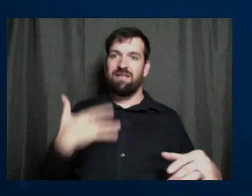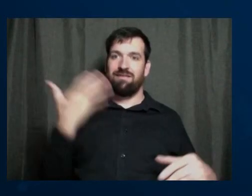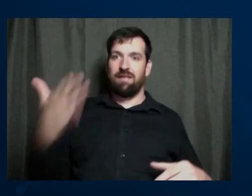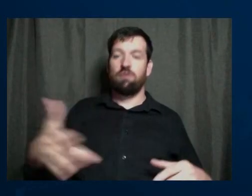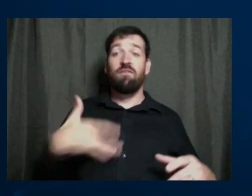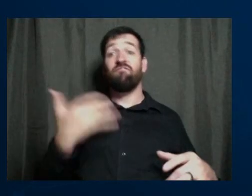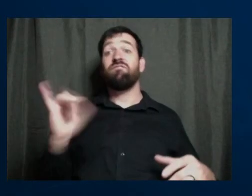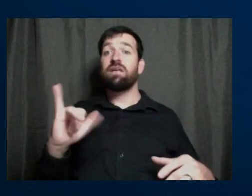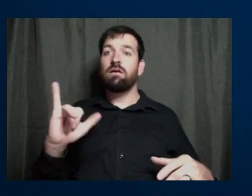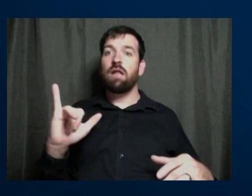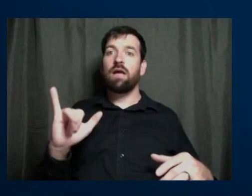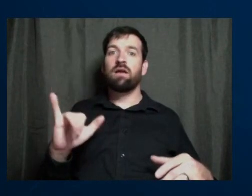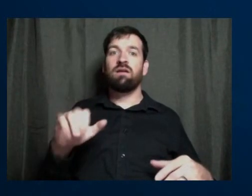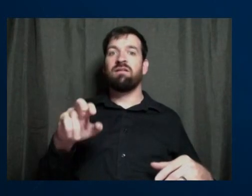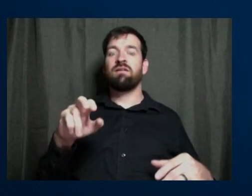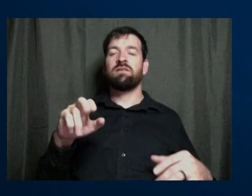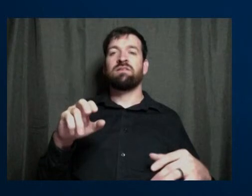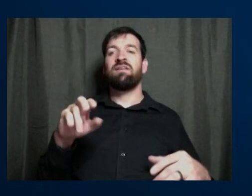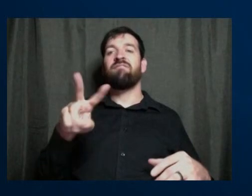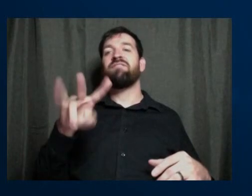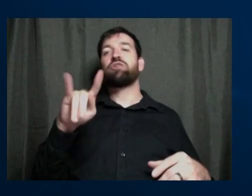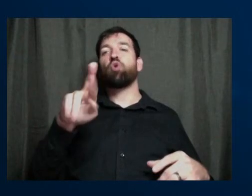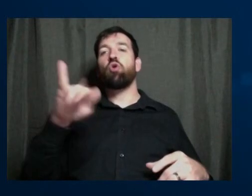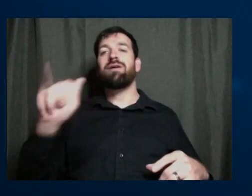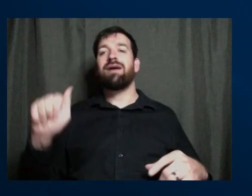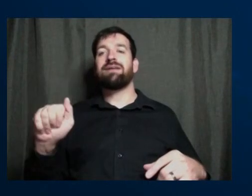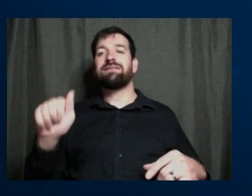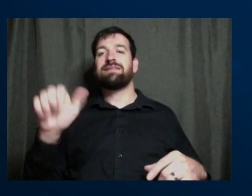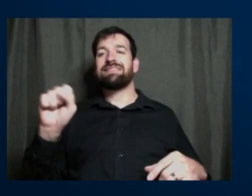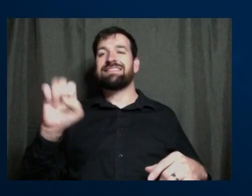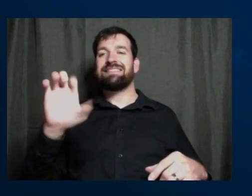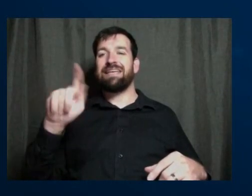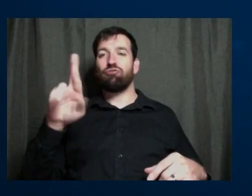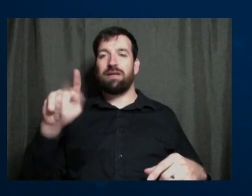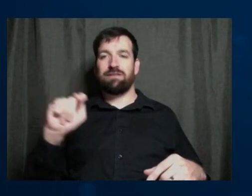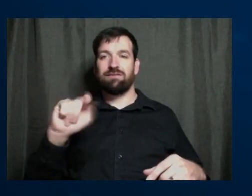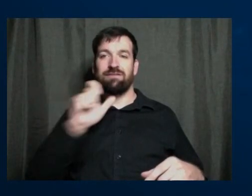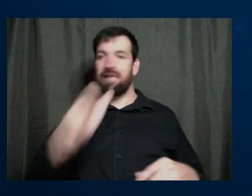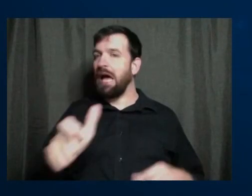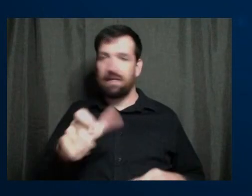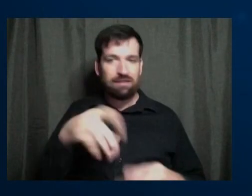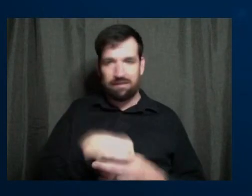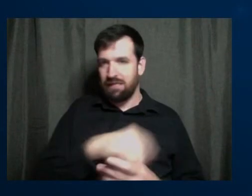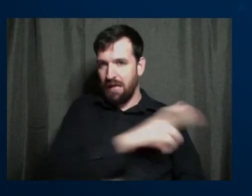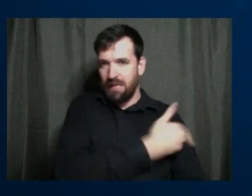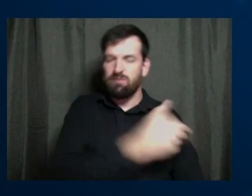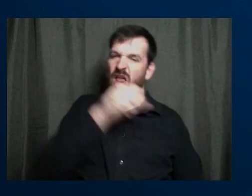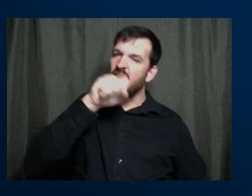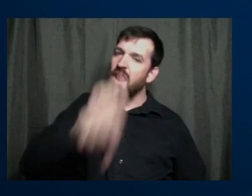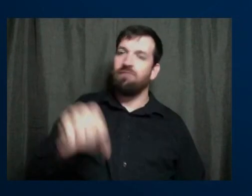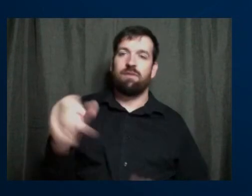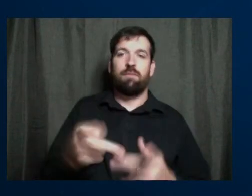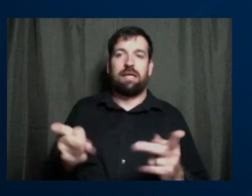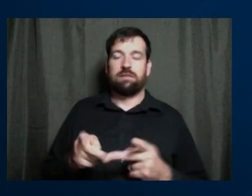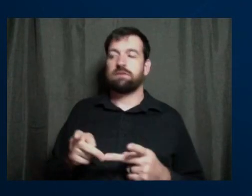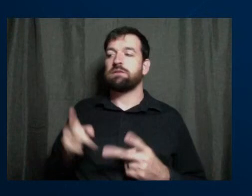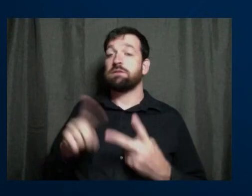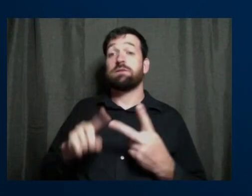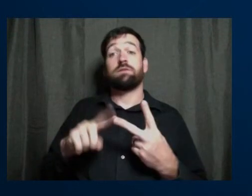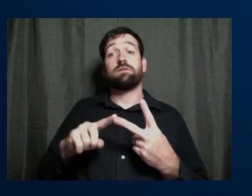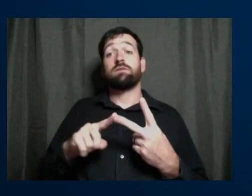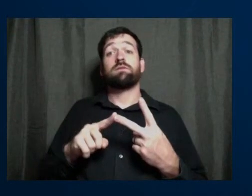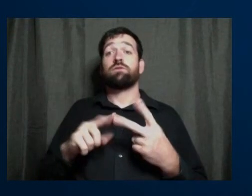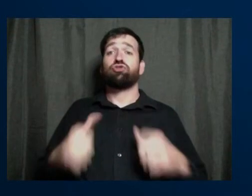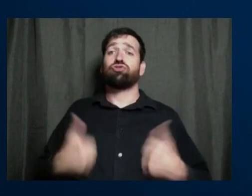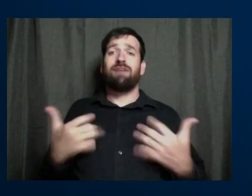a Victoria's Secret, not inside a hospital. I love that place. And Subini says, survivors deserve to feel